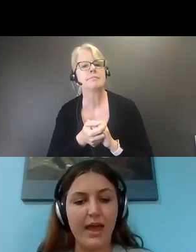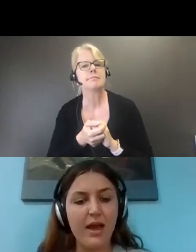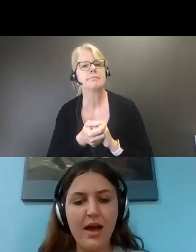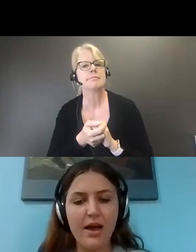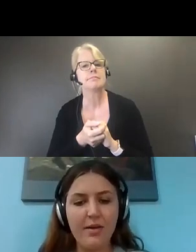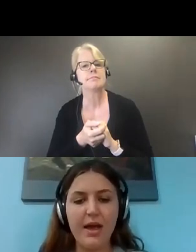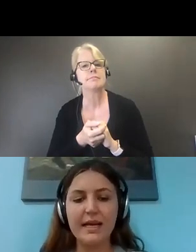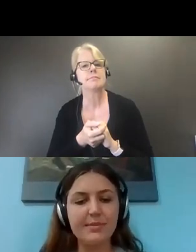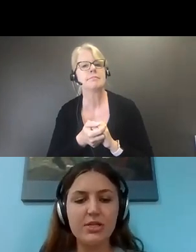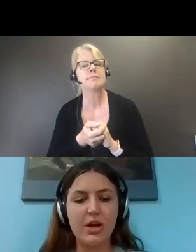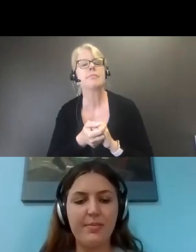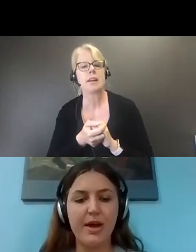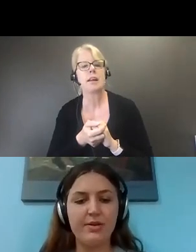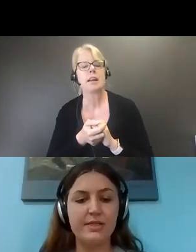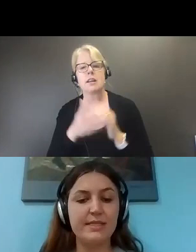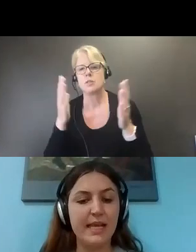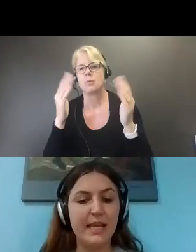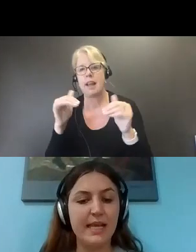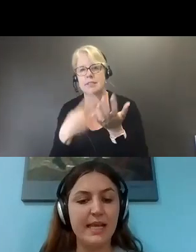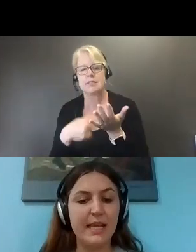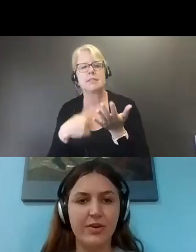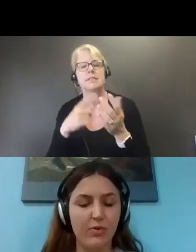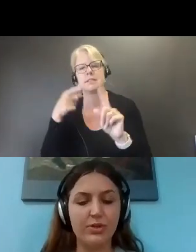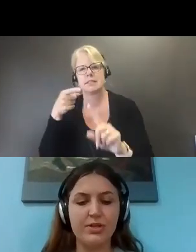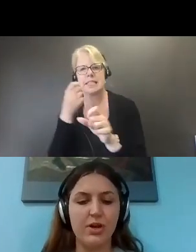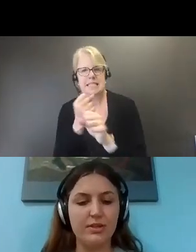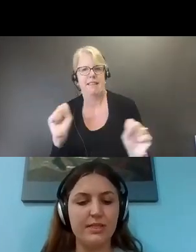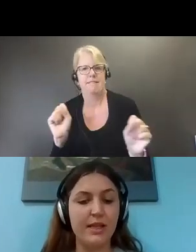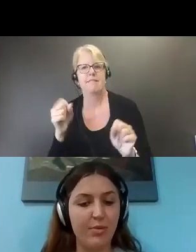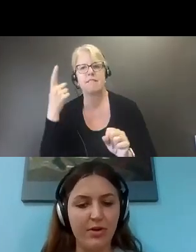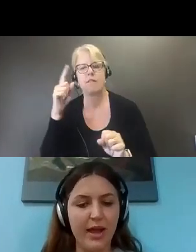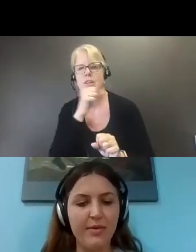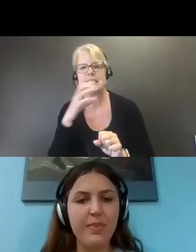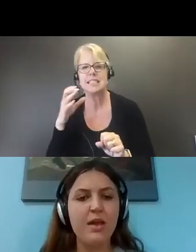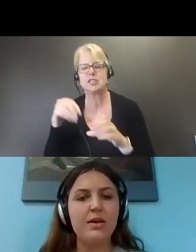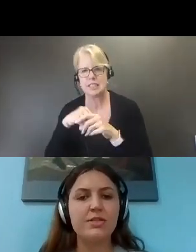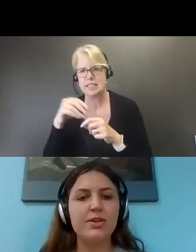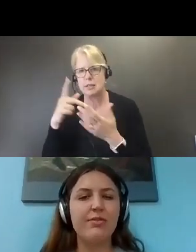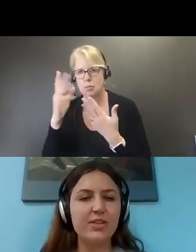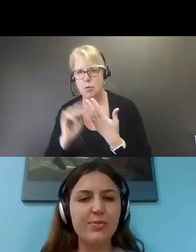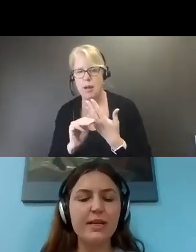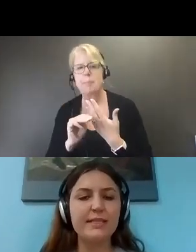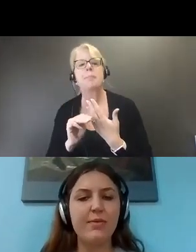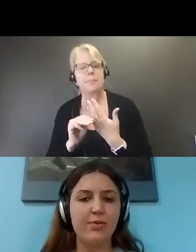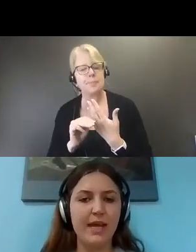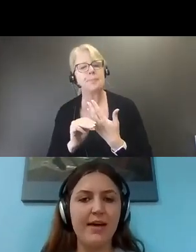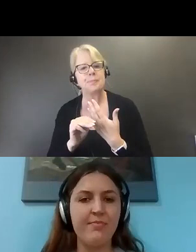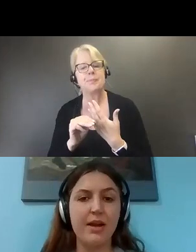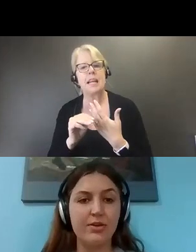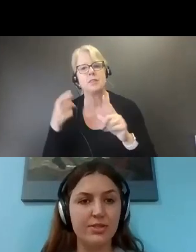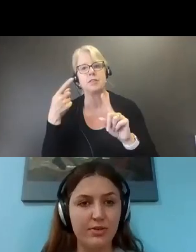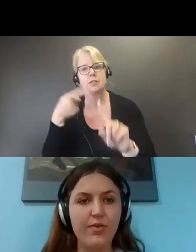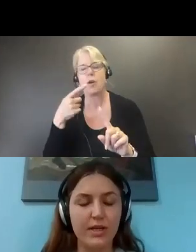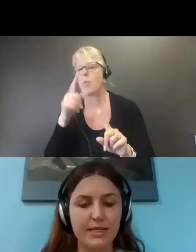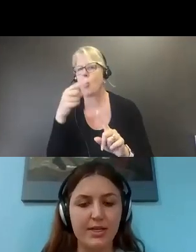Okay, and next I'm going to talk about safety for older adults in the program. So the first point is that we only have